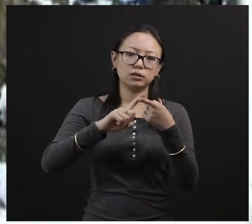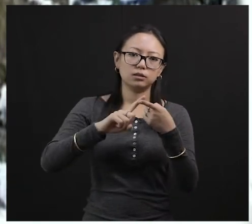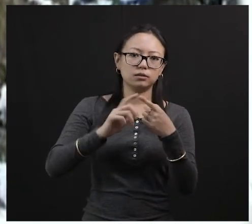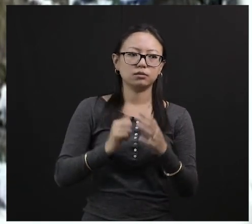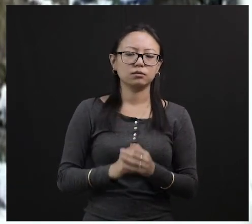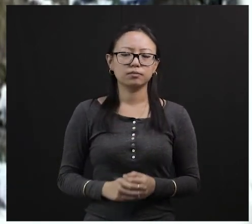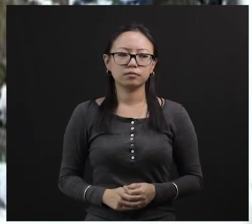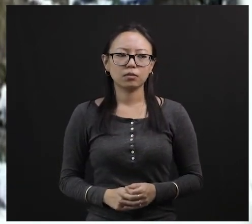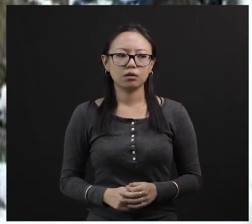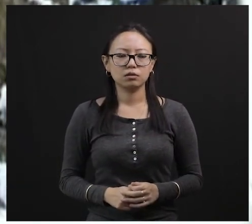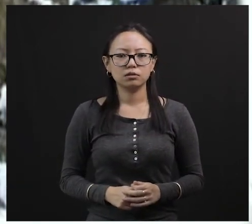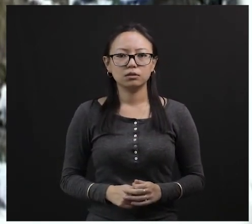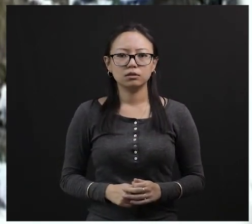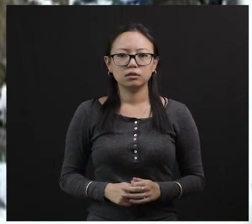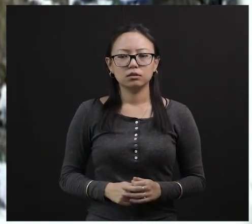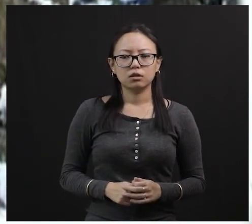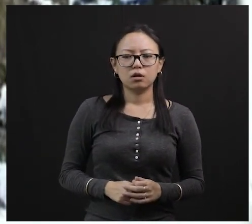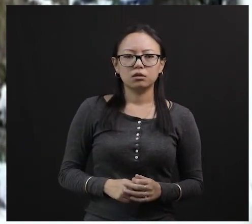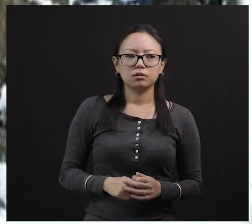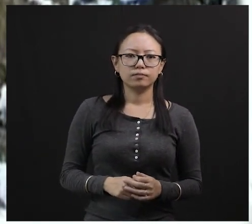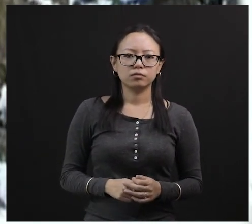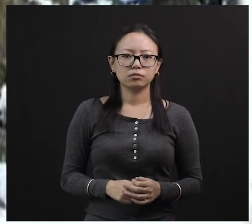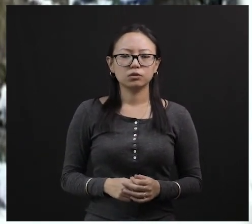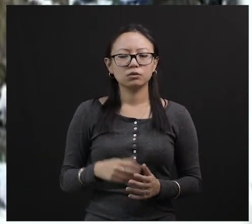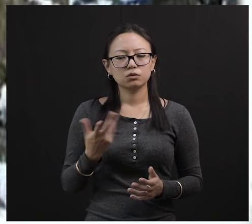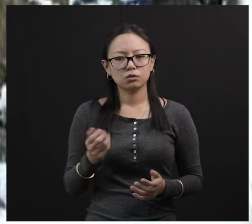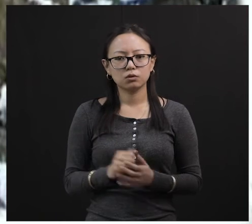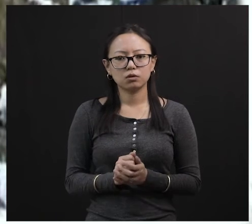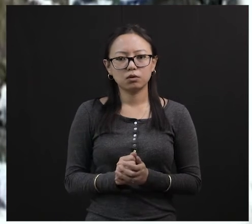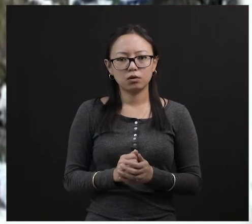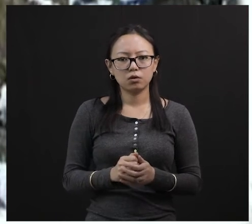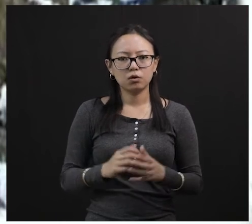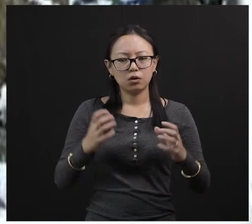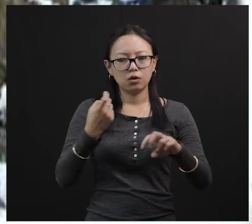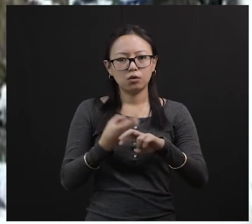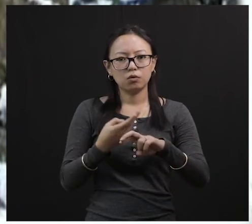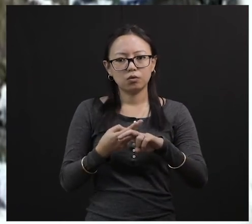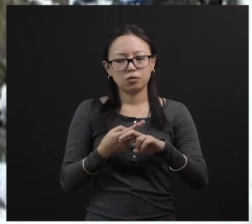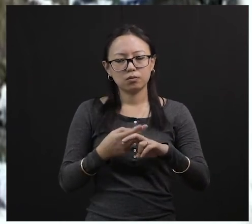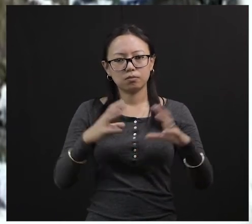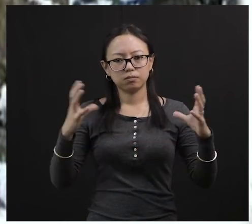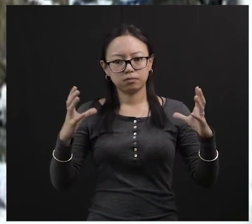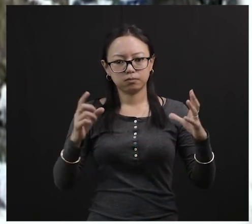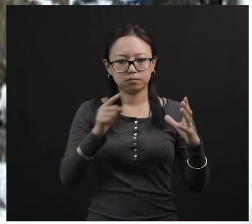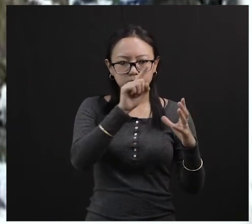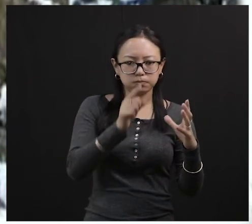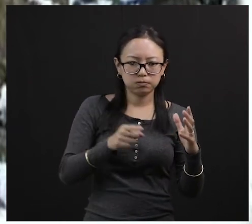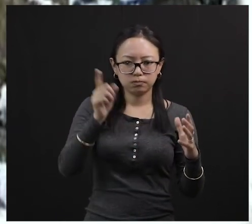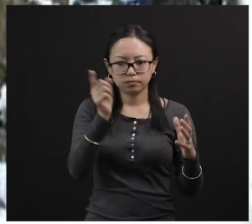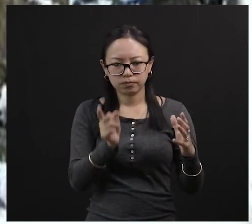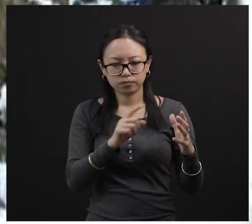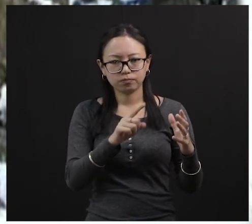become, frozen up and cracks, okay, during the time again, the cracks